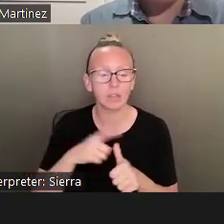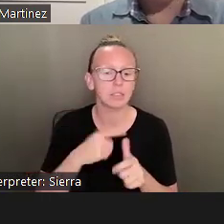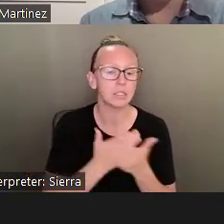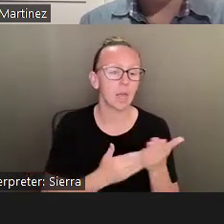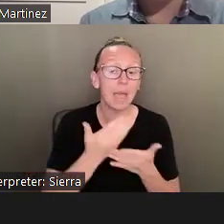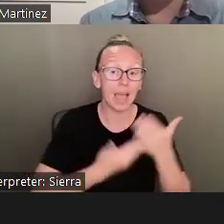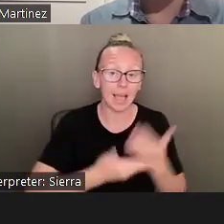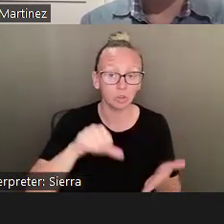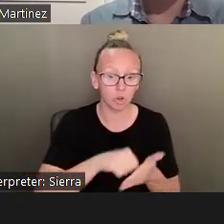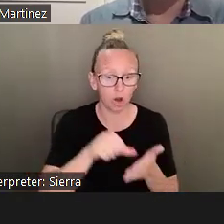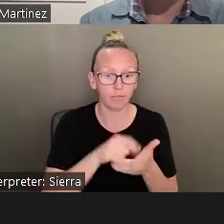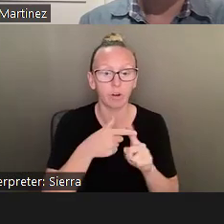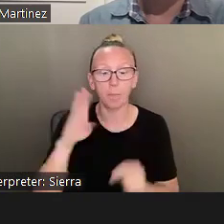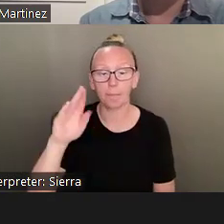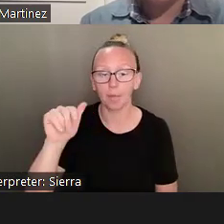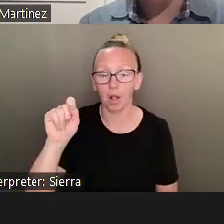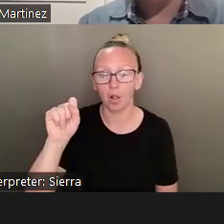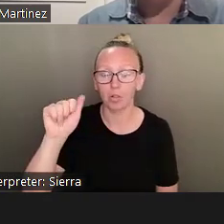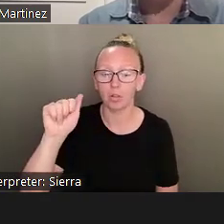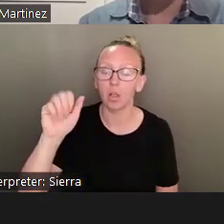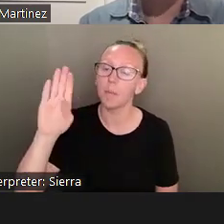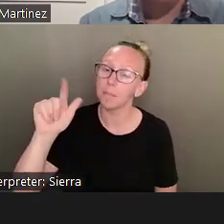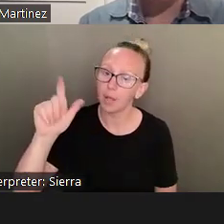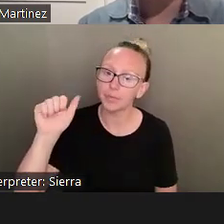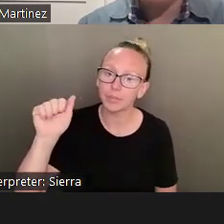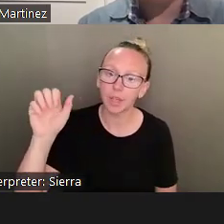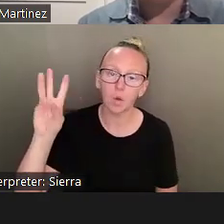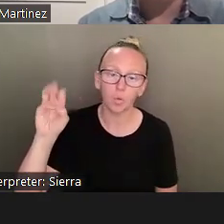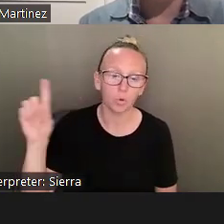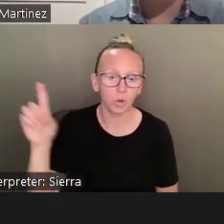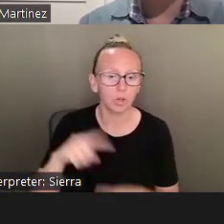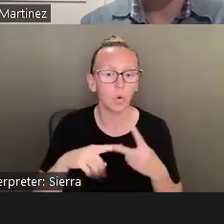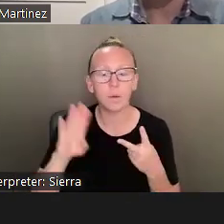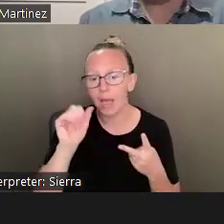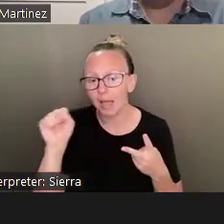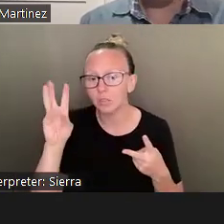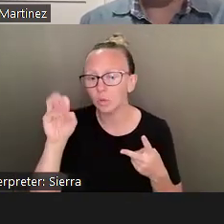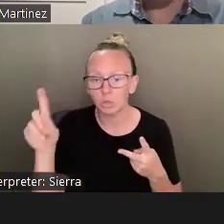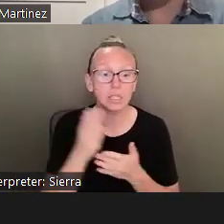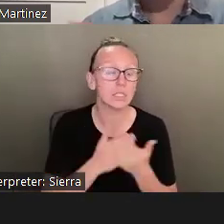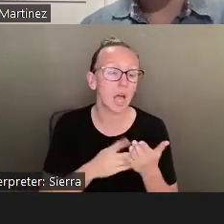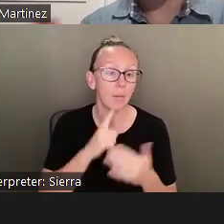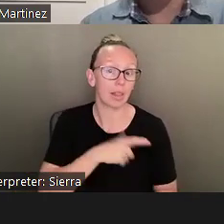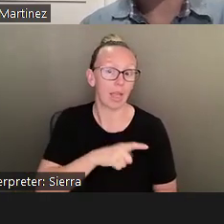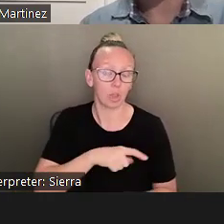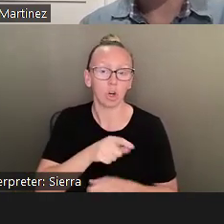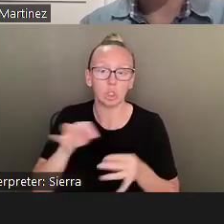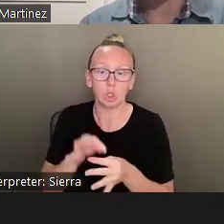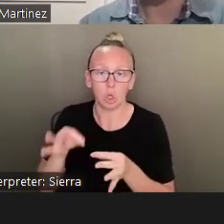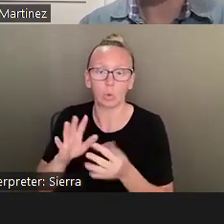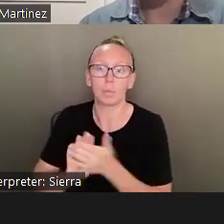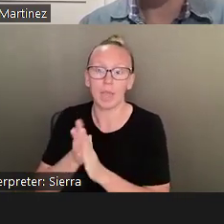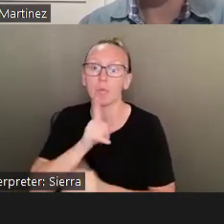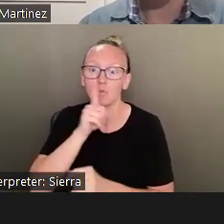are pieces of leather that have been sewn into the shape of rocks. There are actual